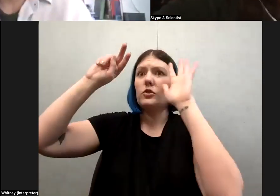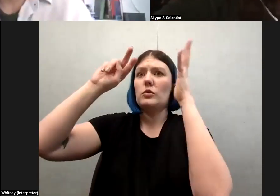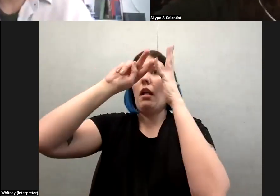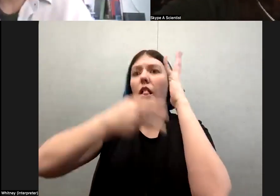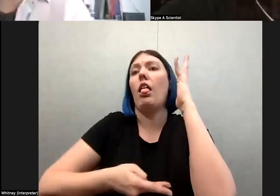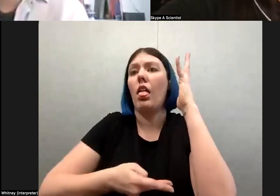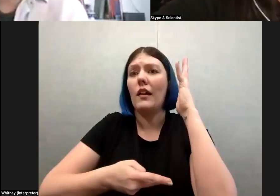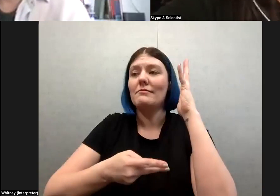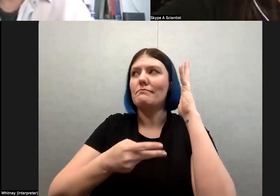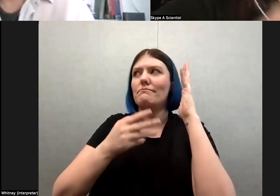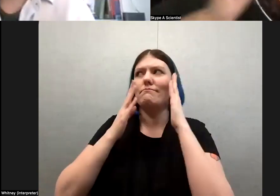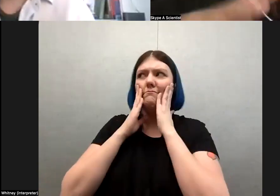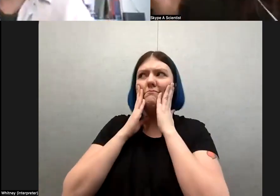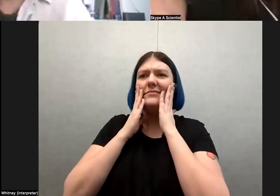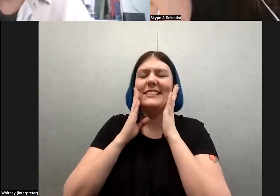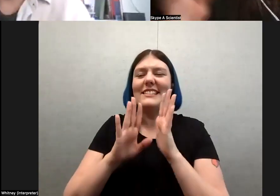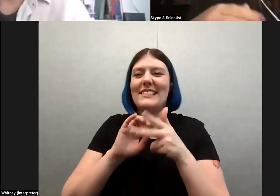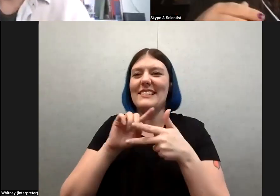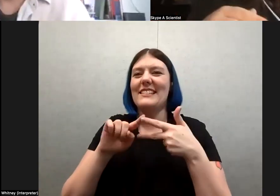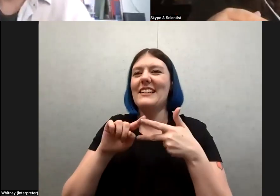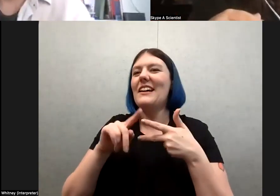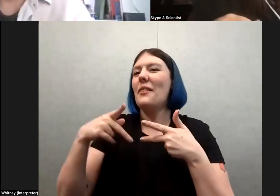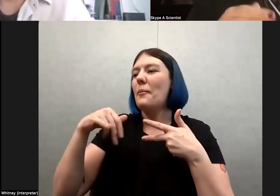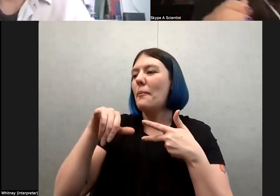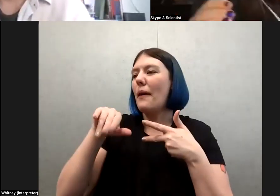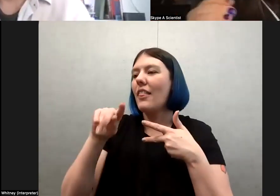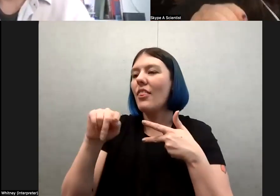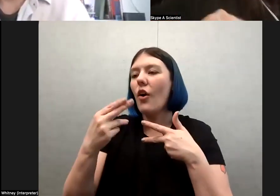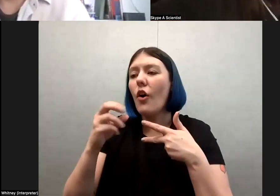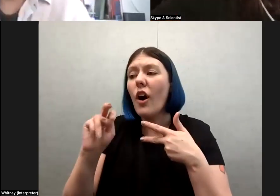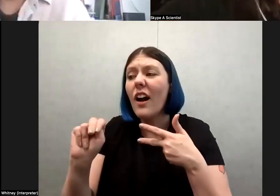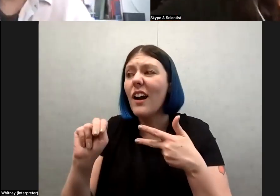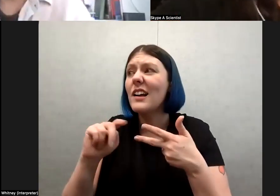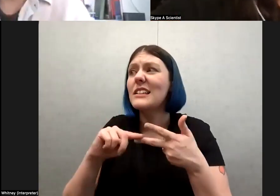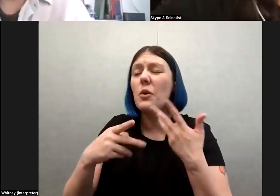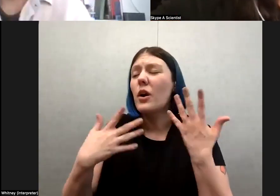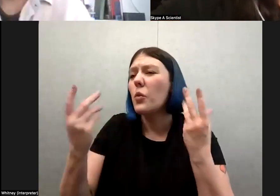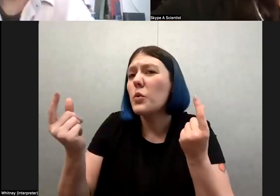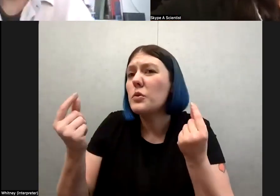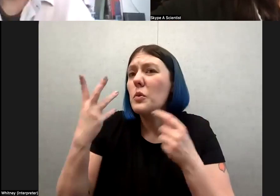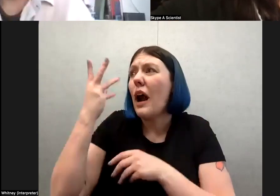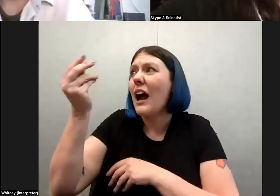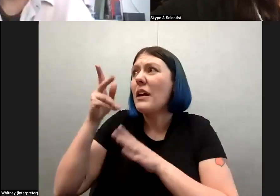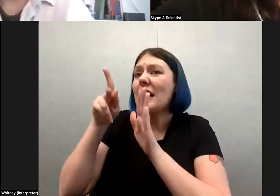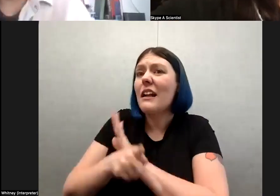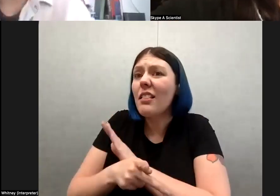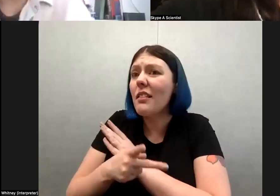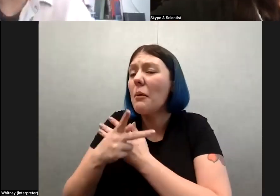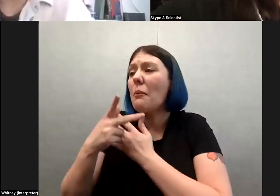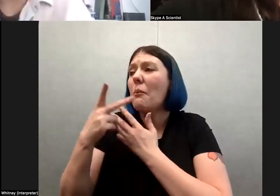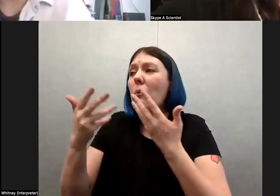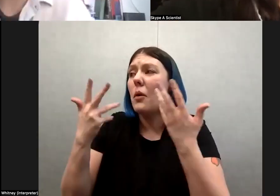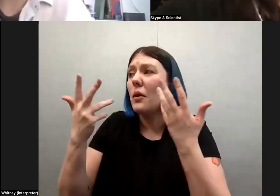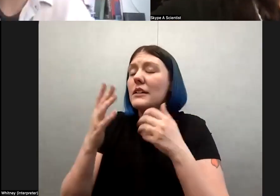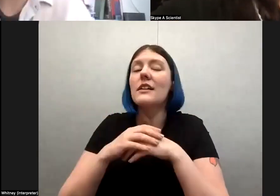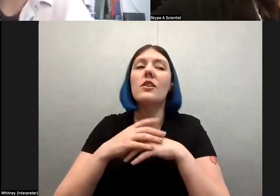bit. And the pythons, like what do we do? Do we like go out and start killing them? Like what's the approach? It's really tough.